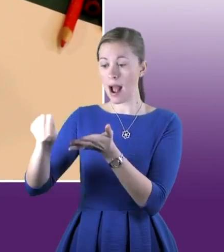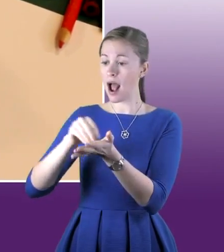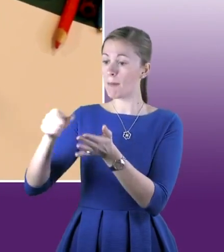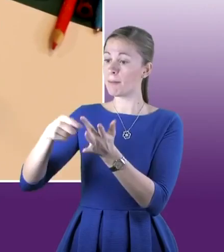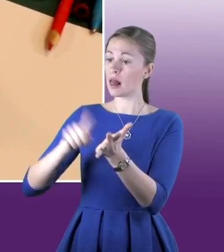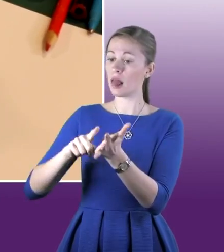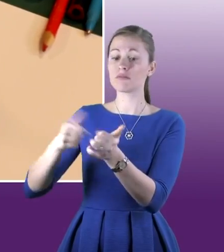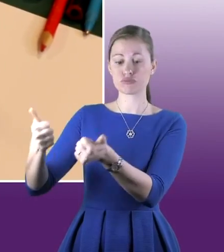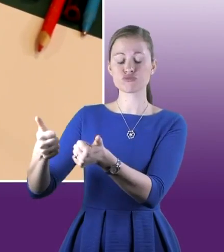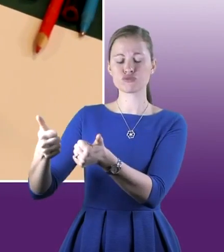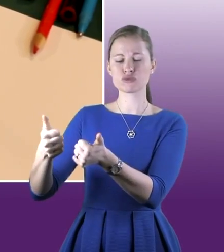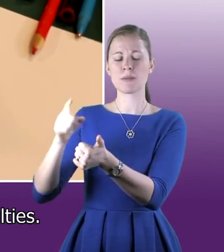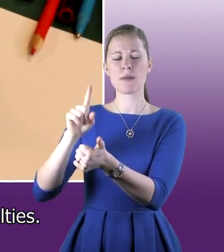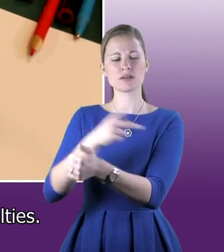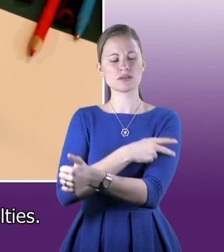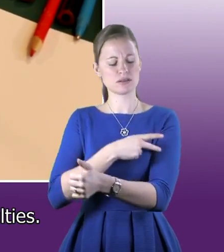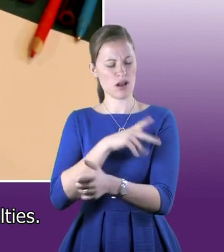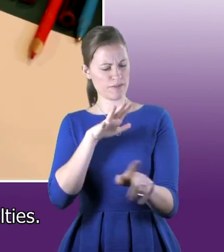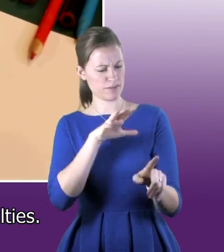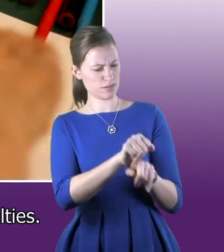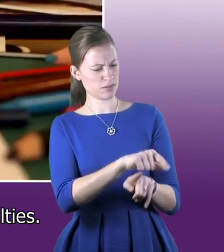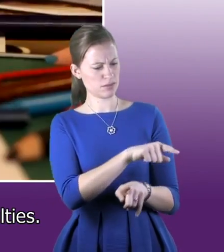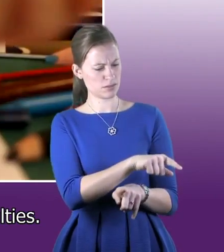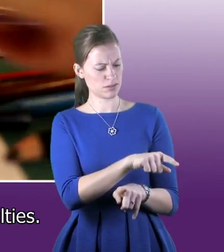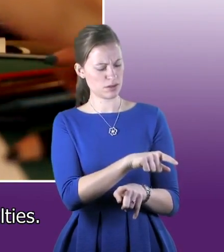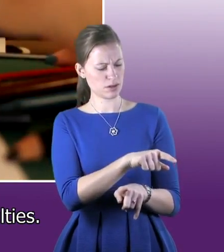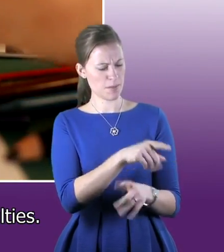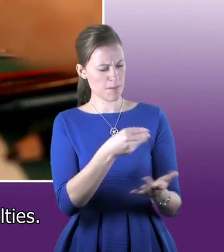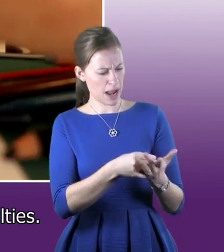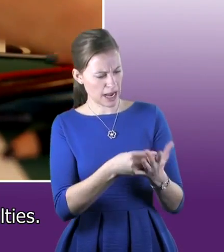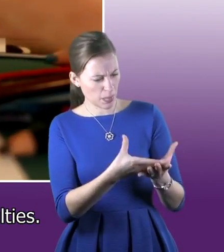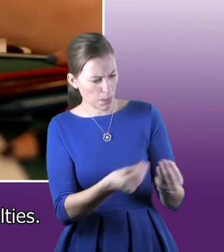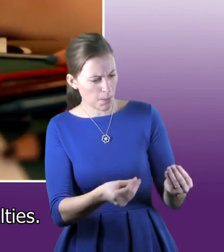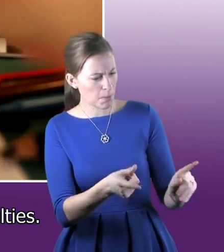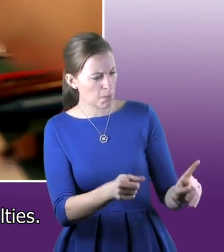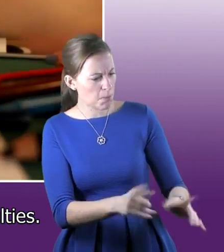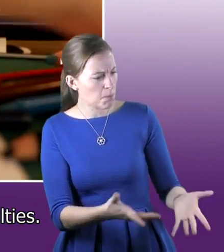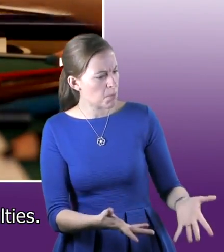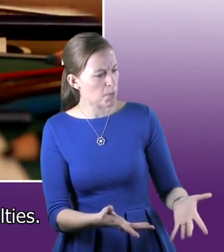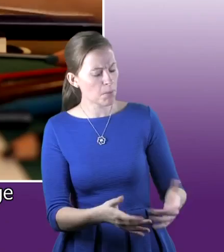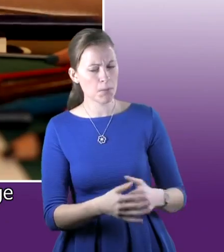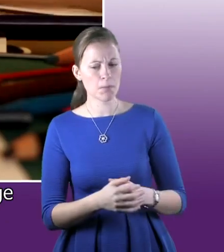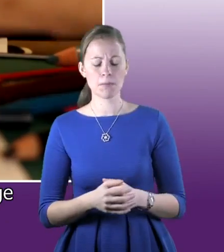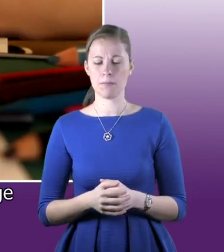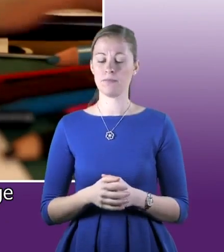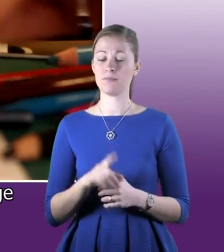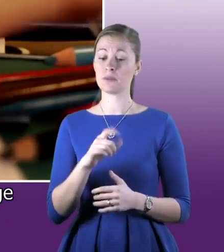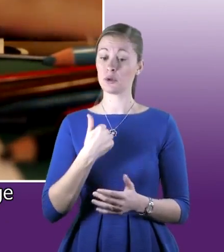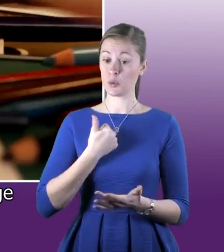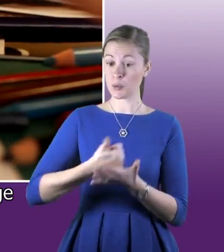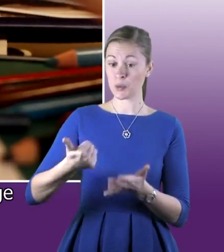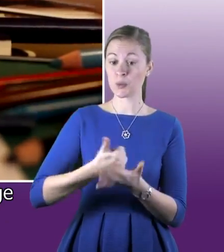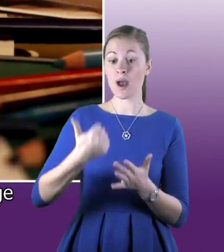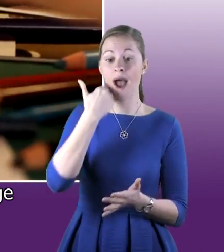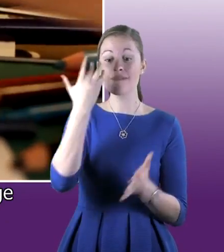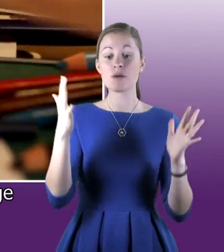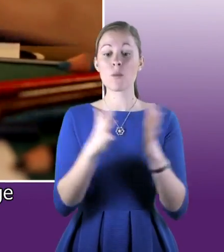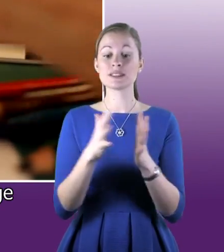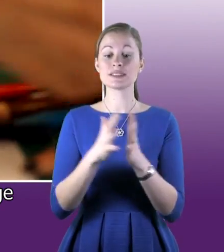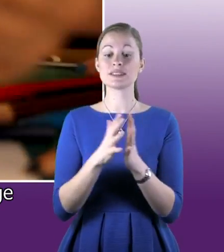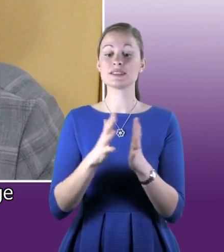staff eventually noticed that she had some unexpected financial difficulties. Every Wednesday, the care